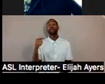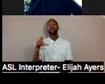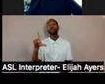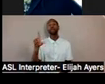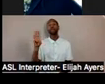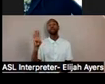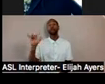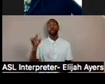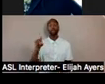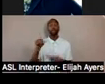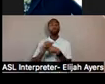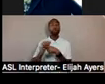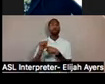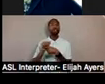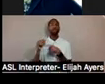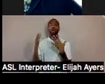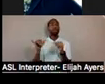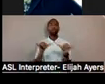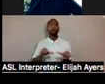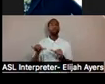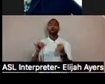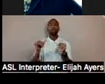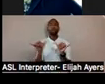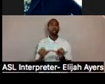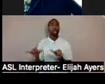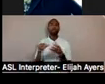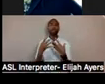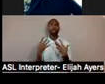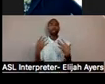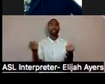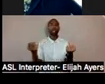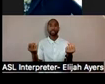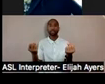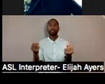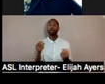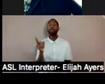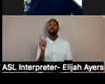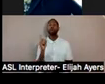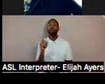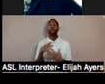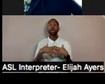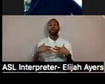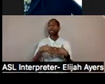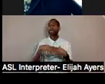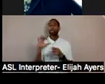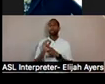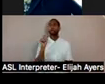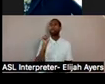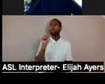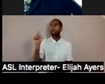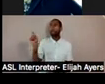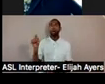were already commonplace and standard healing things within indigenous cultures. So a lot